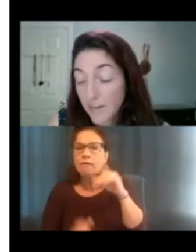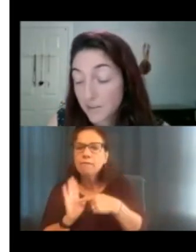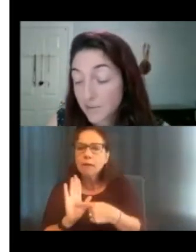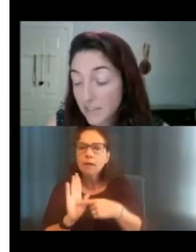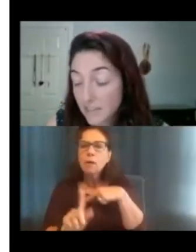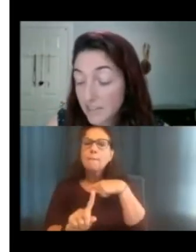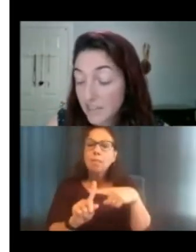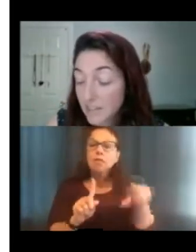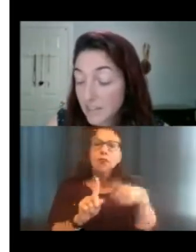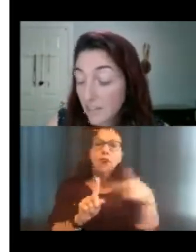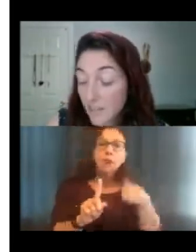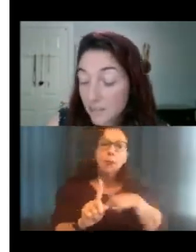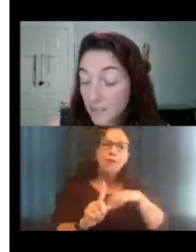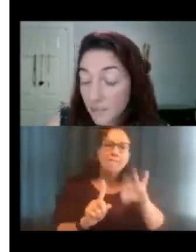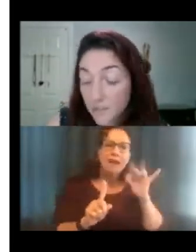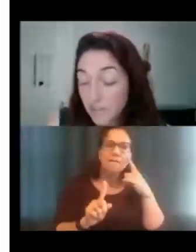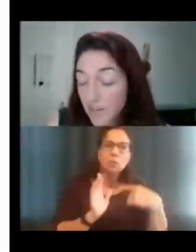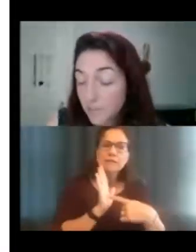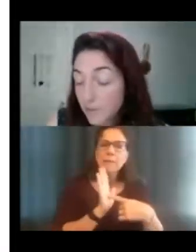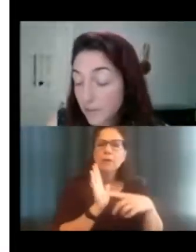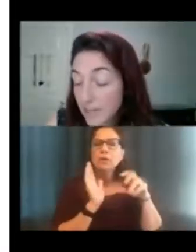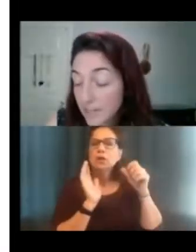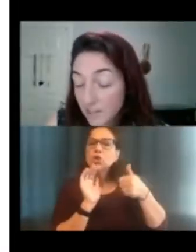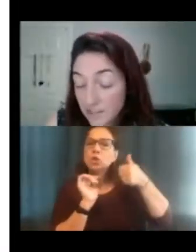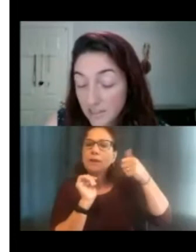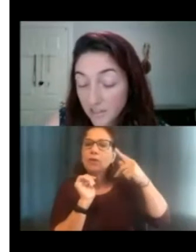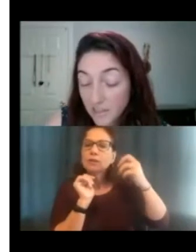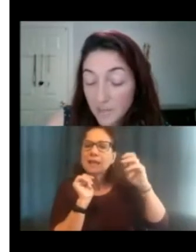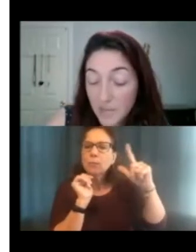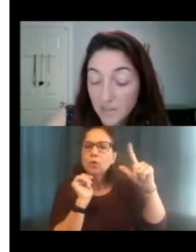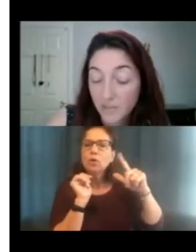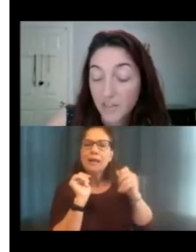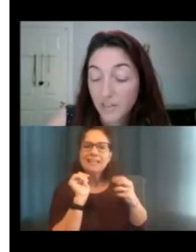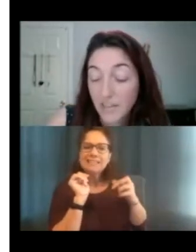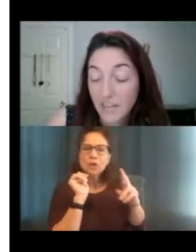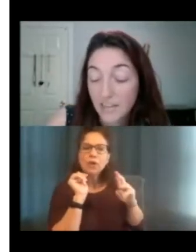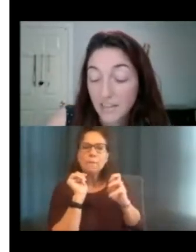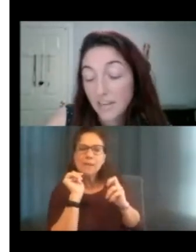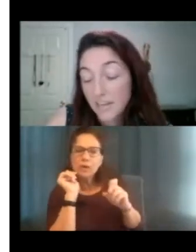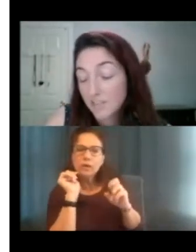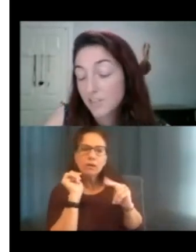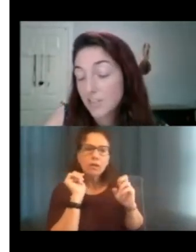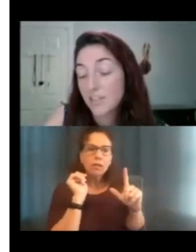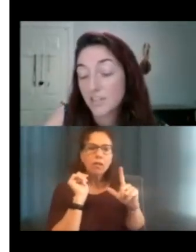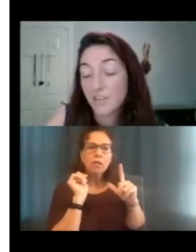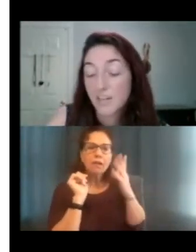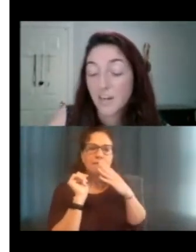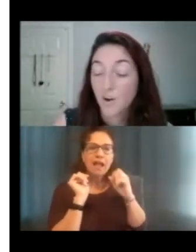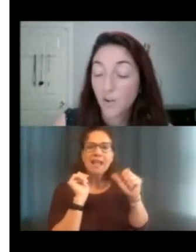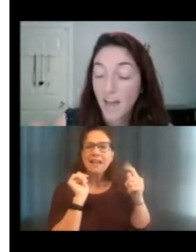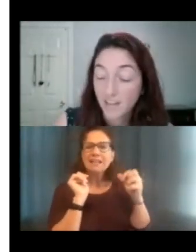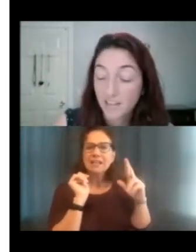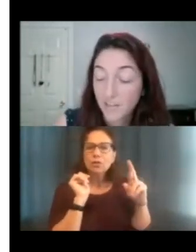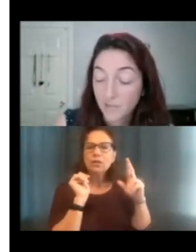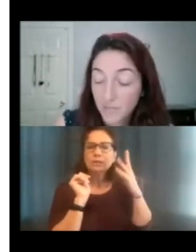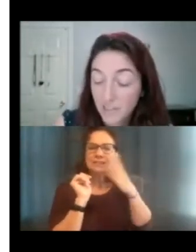ones we found, such as superior temporal, anterior insular, medial frontal, and anterior cingulate gyri, are